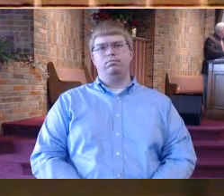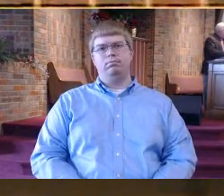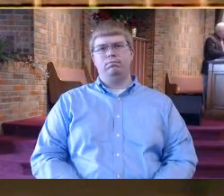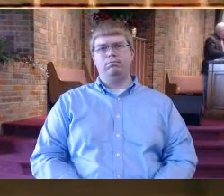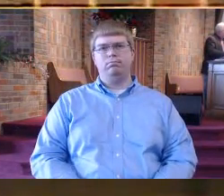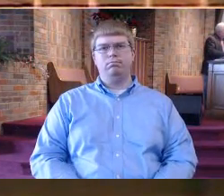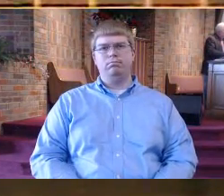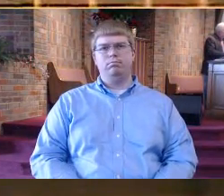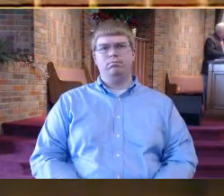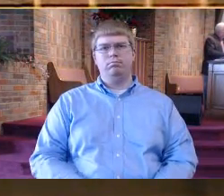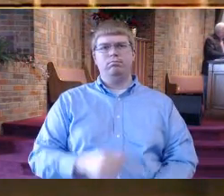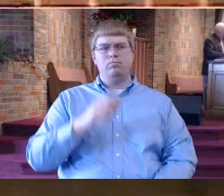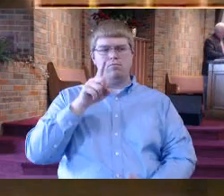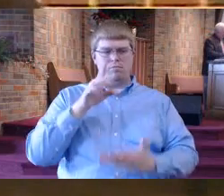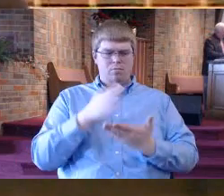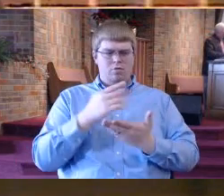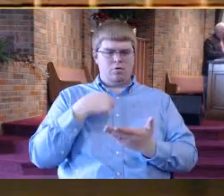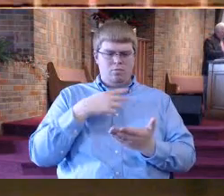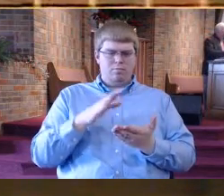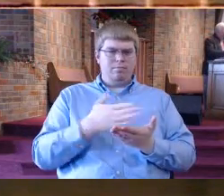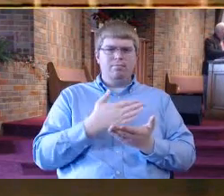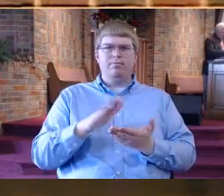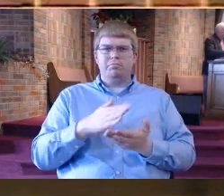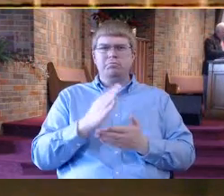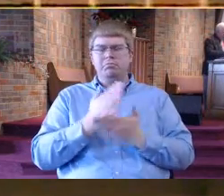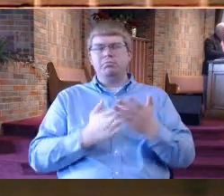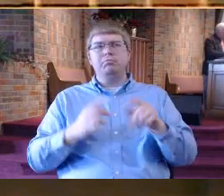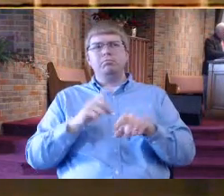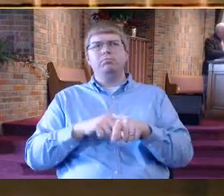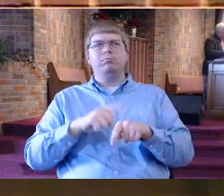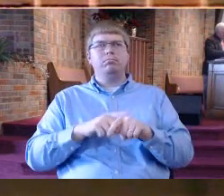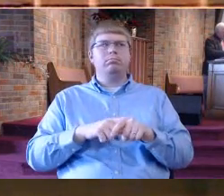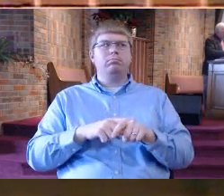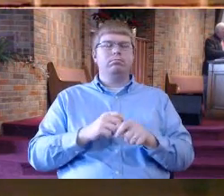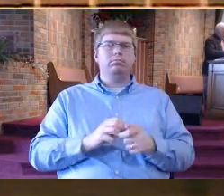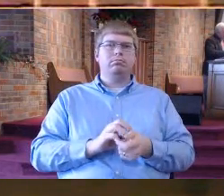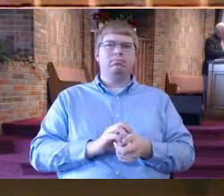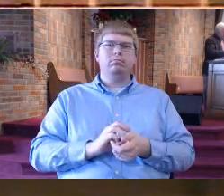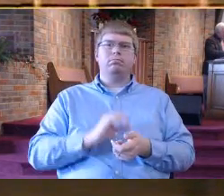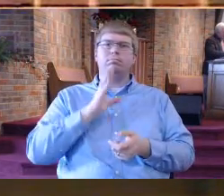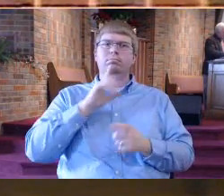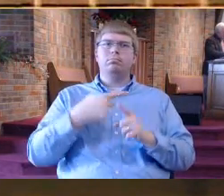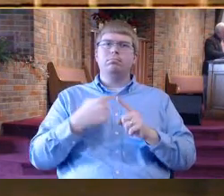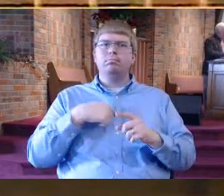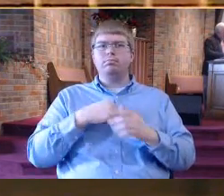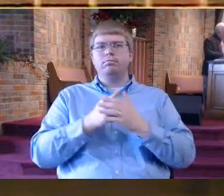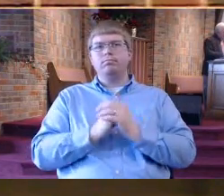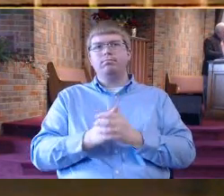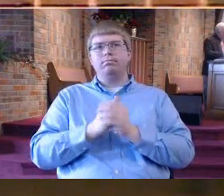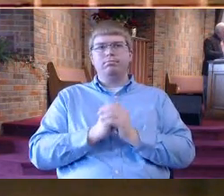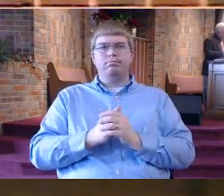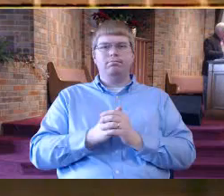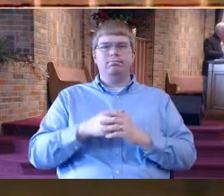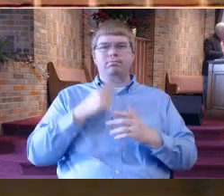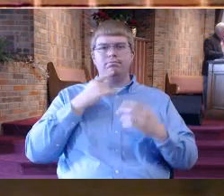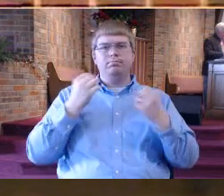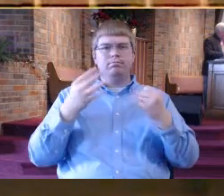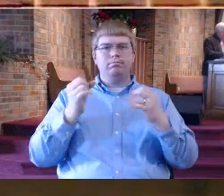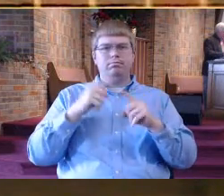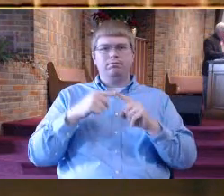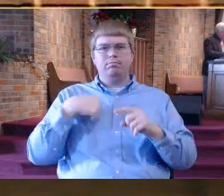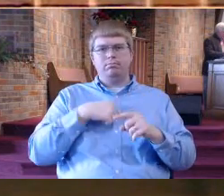One of the songs that we sing from time to time speaks of our worship. Oft we come together.